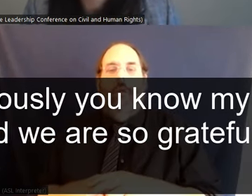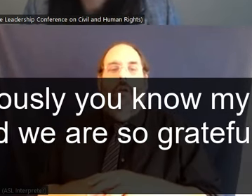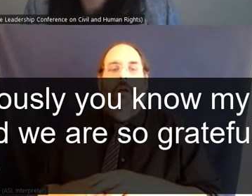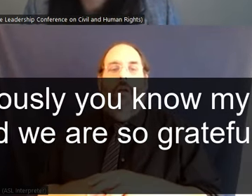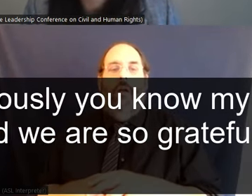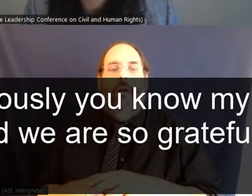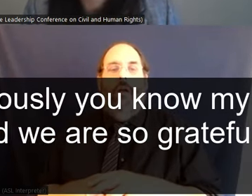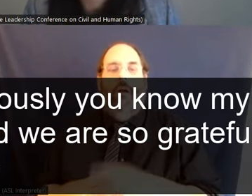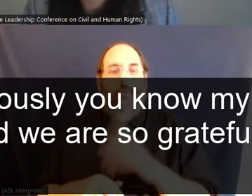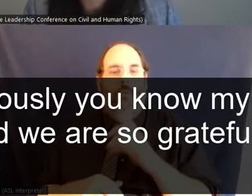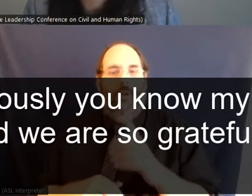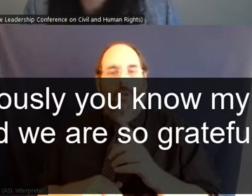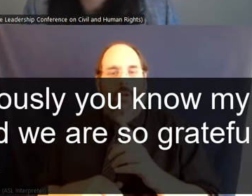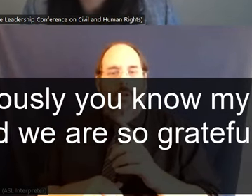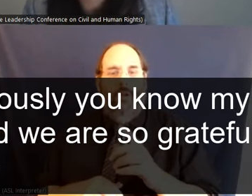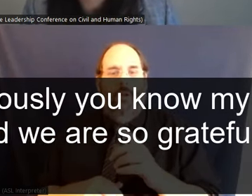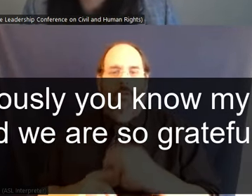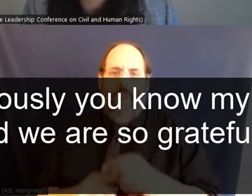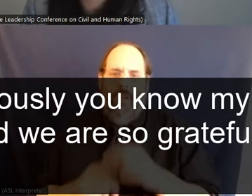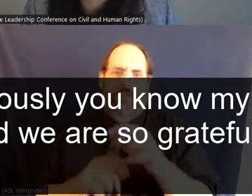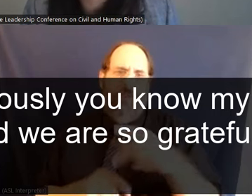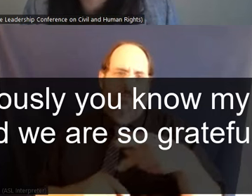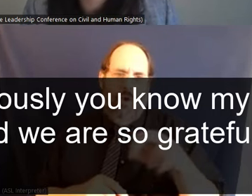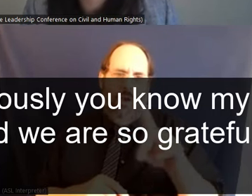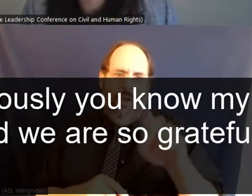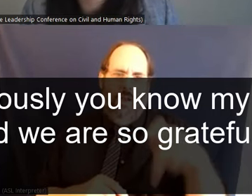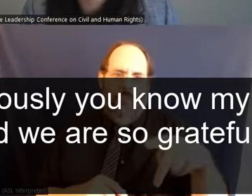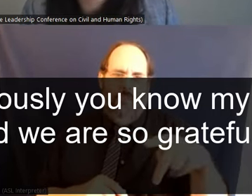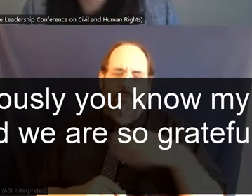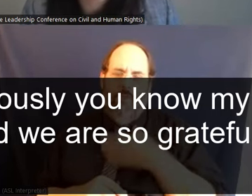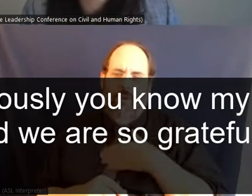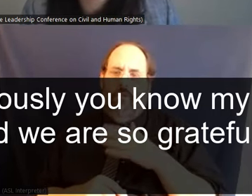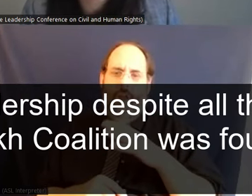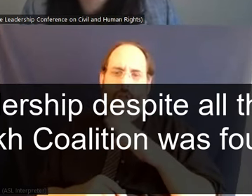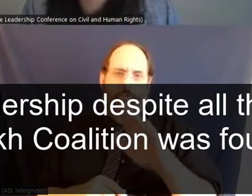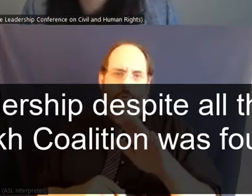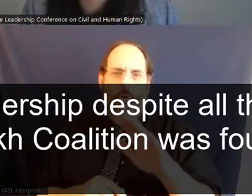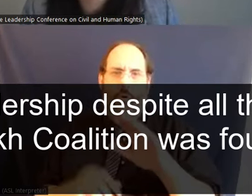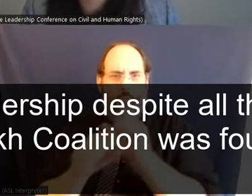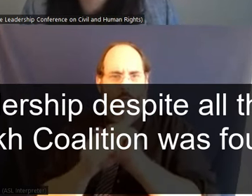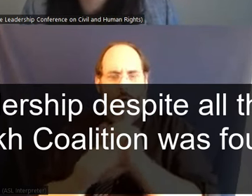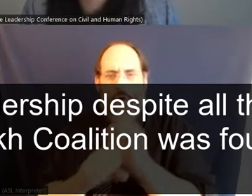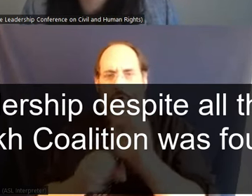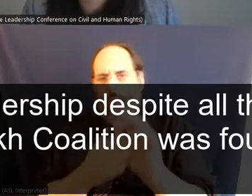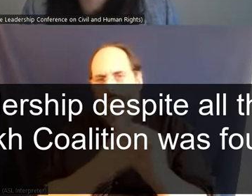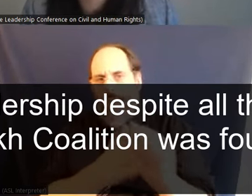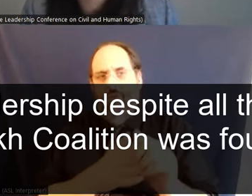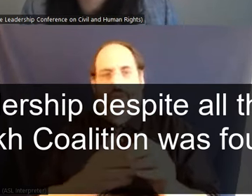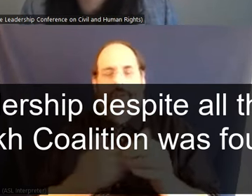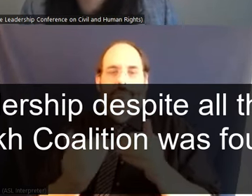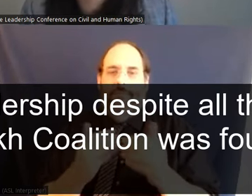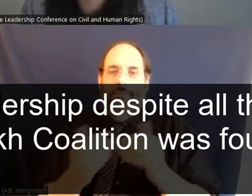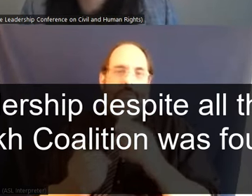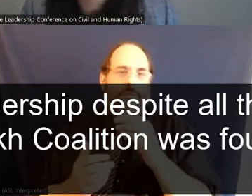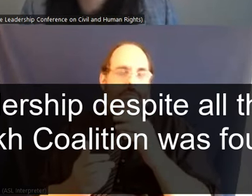you know, my heart goes out to you, and we're so grateful in the Sikh community for all of your leadership, despite all the hardship.